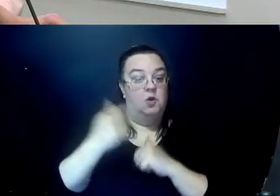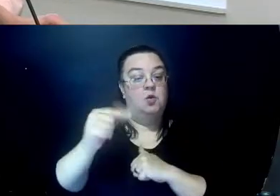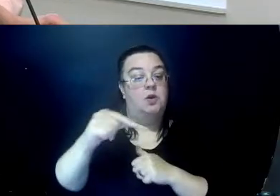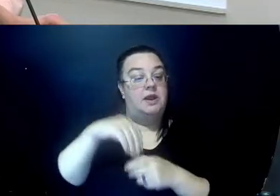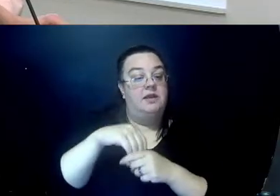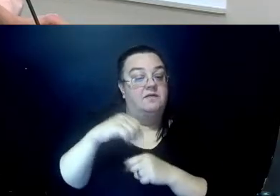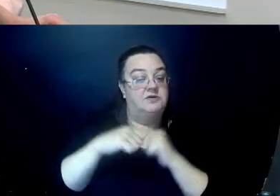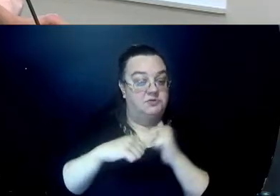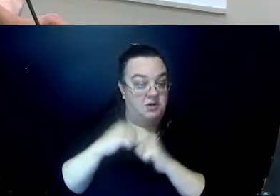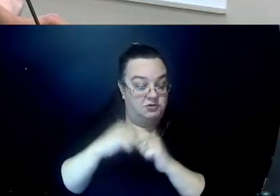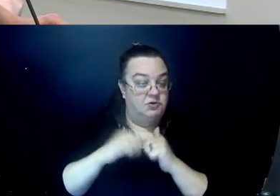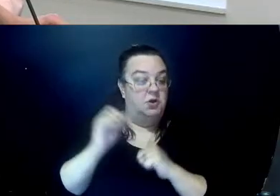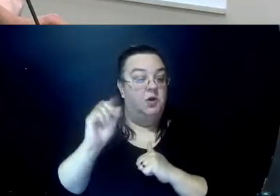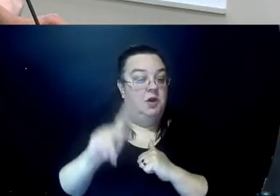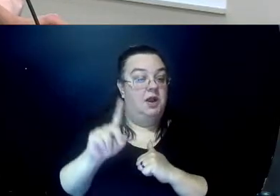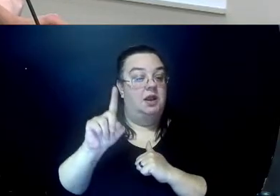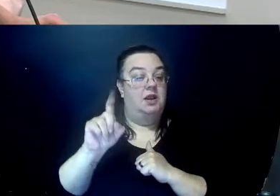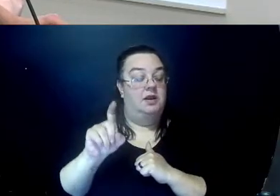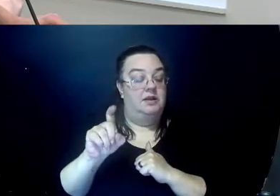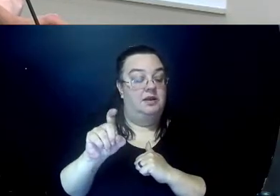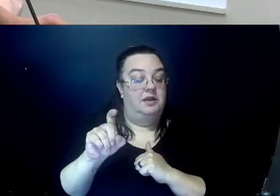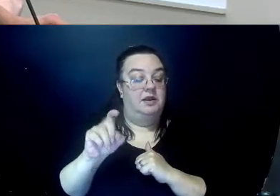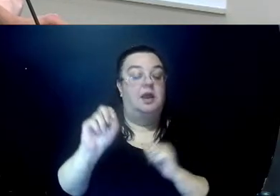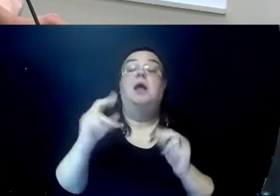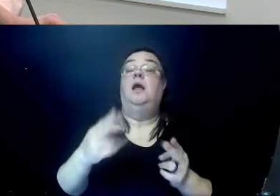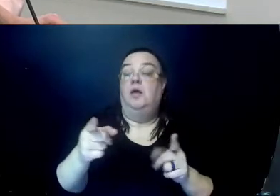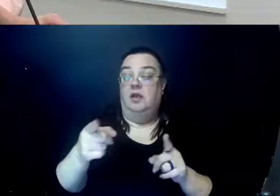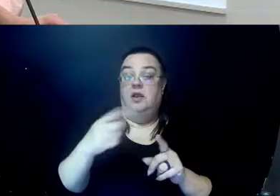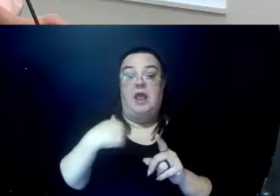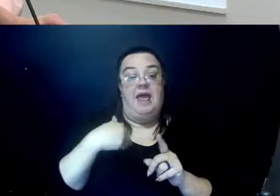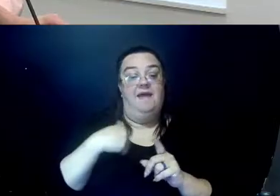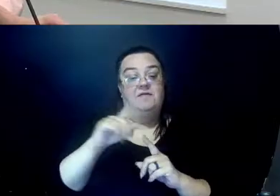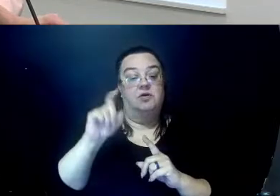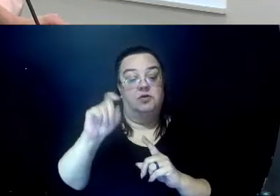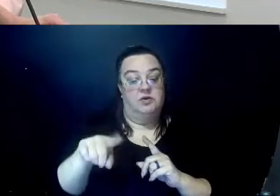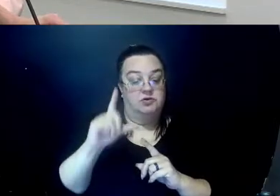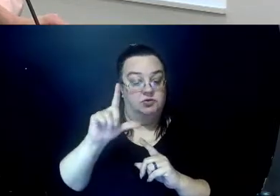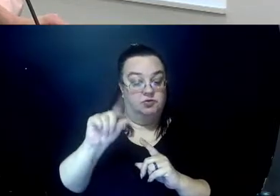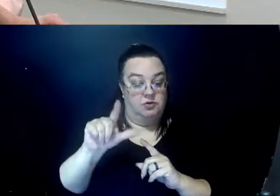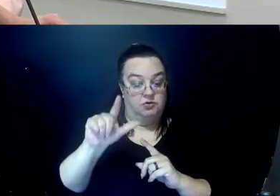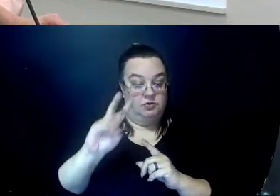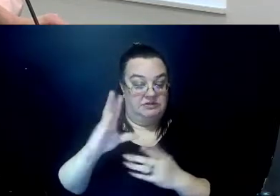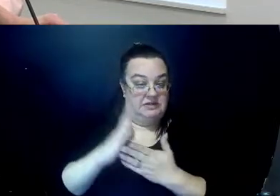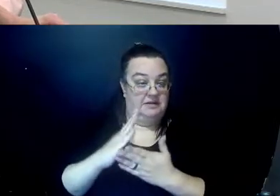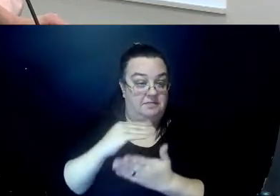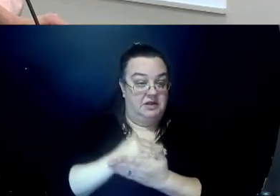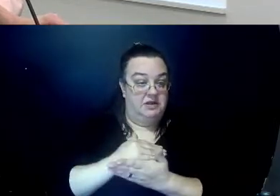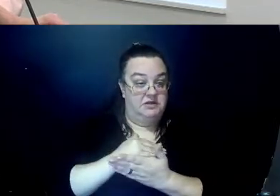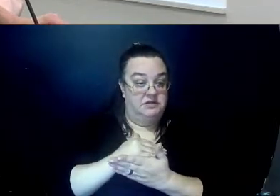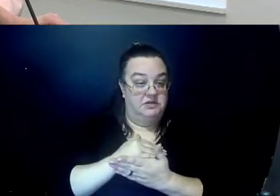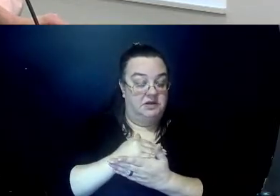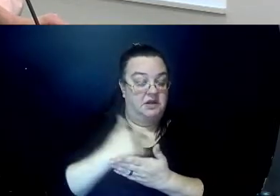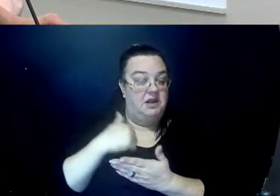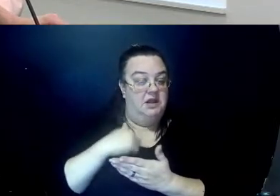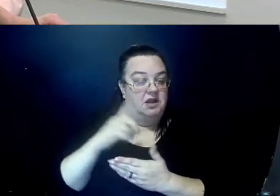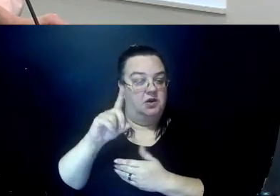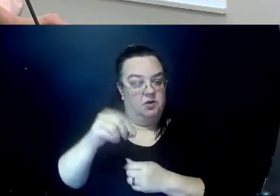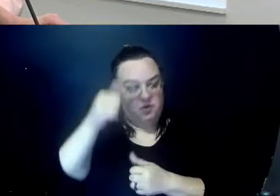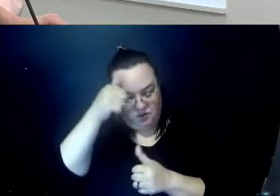okay. Is it, I have a question of the 2026 budget. I do